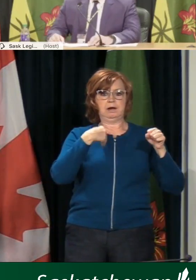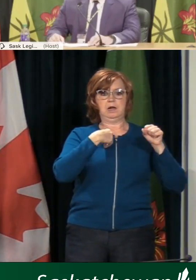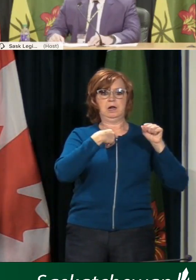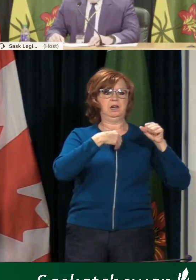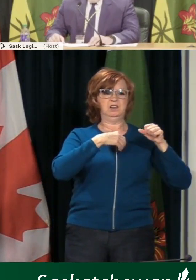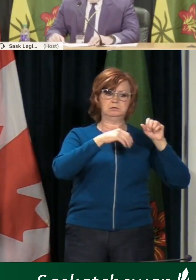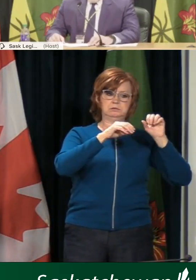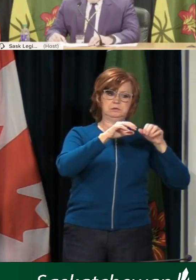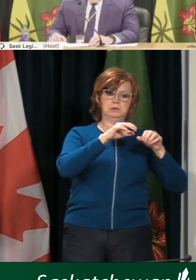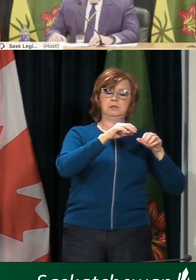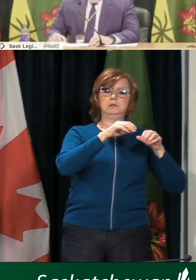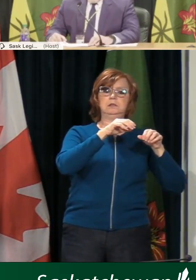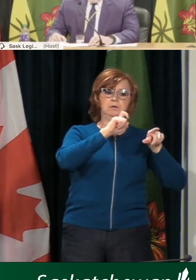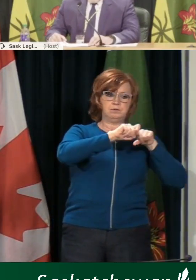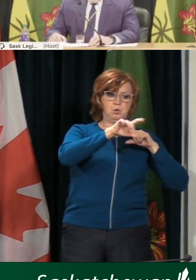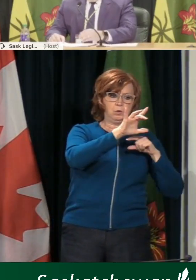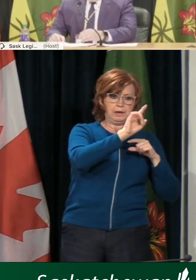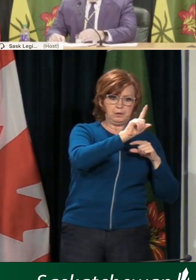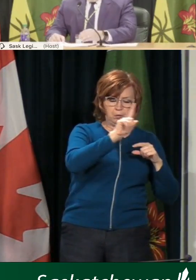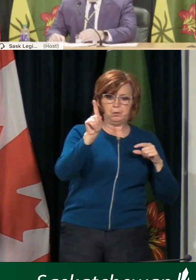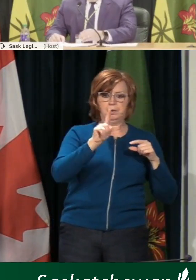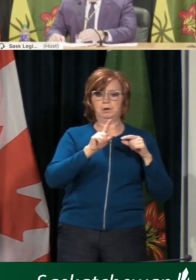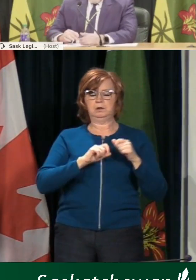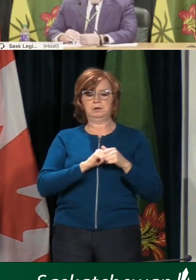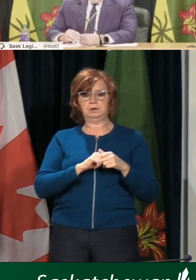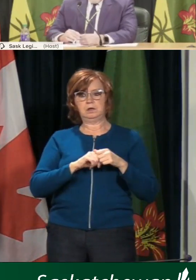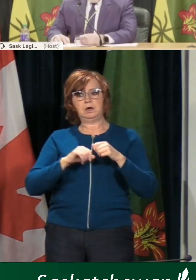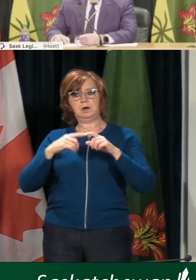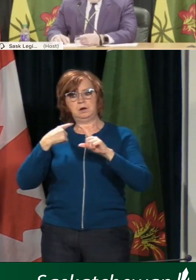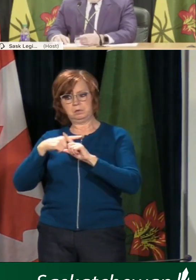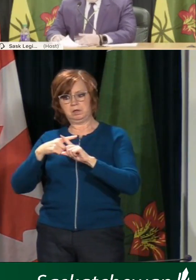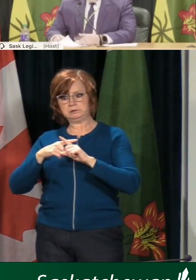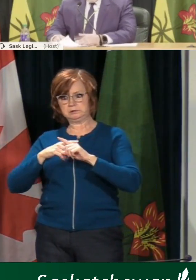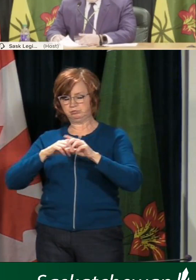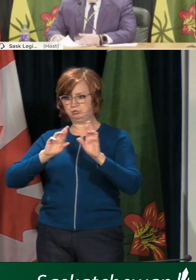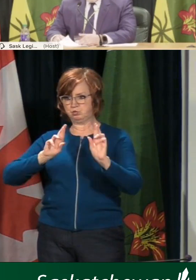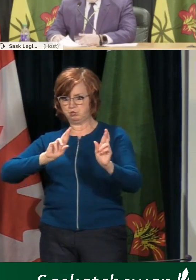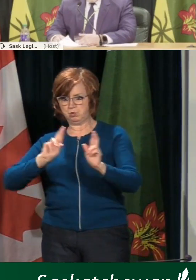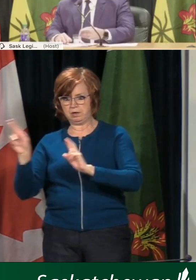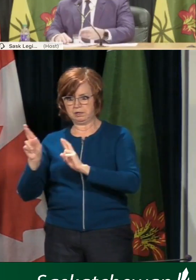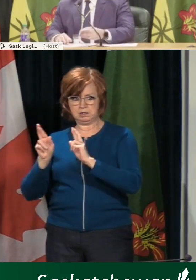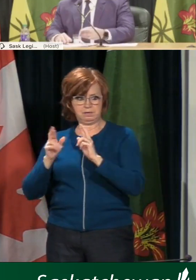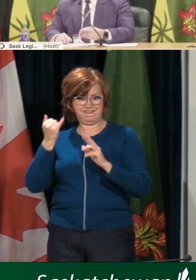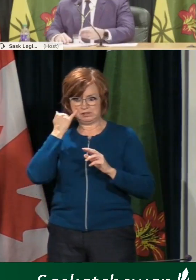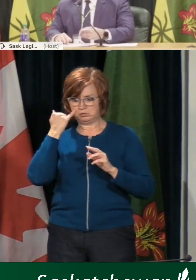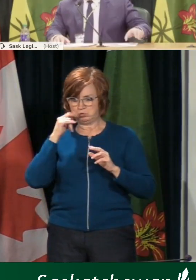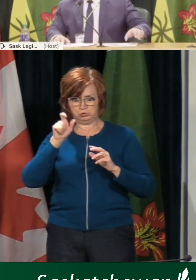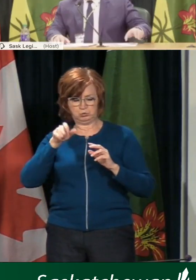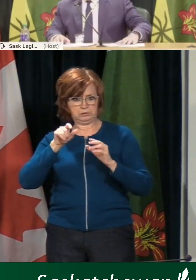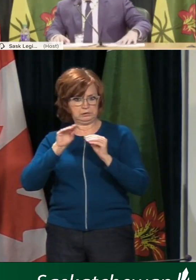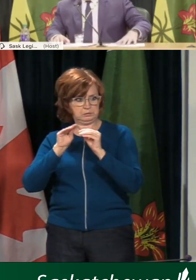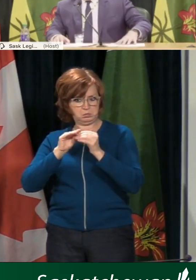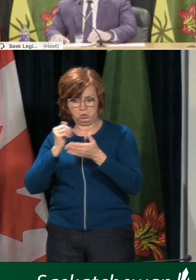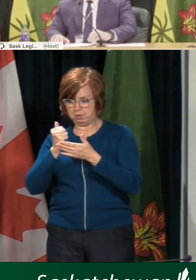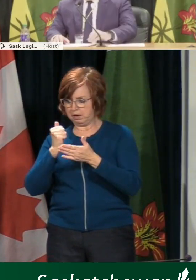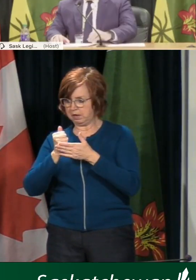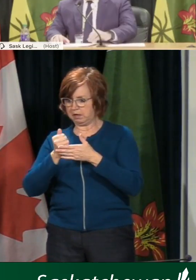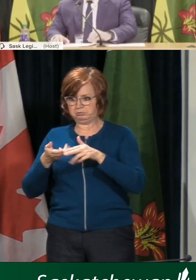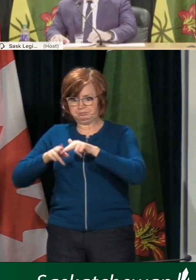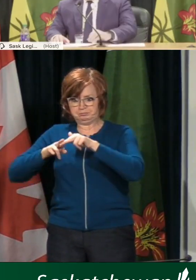defense against the virus by putting plans in place to escalate our capacity to meet the demand as the pandemic may